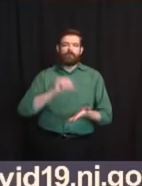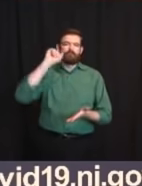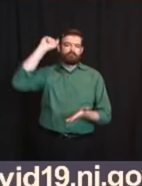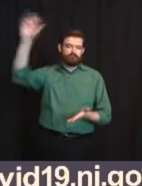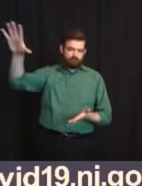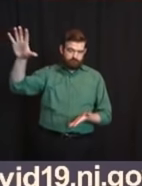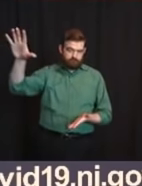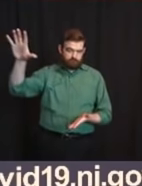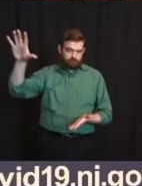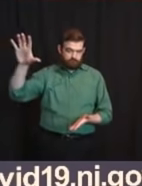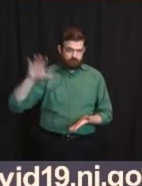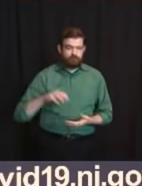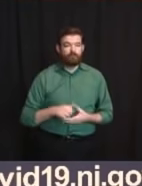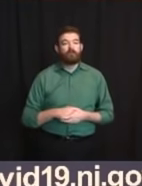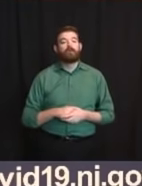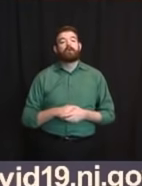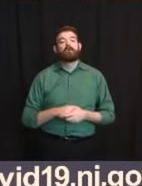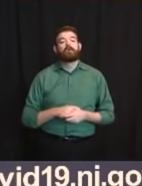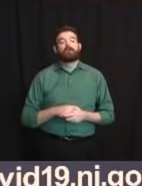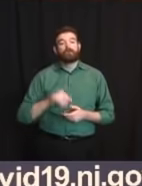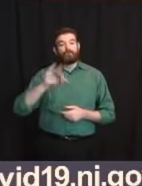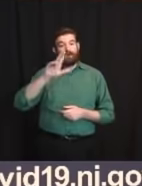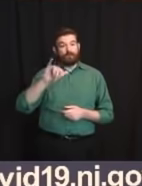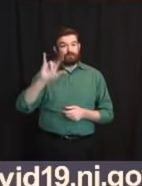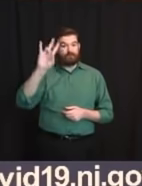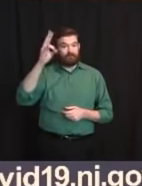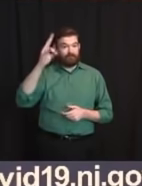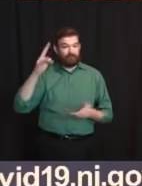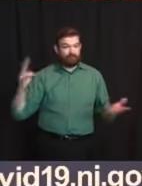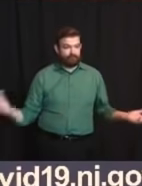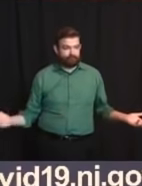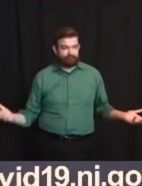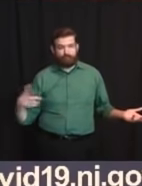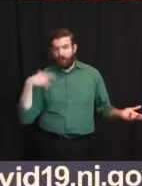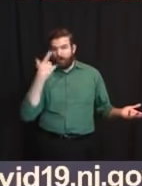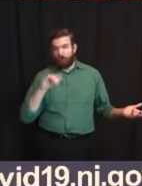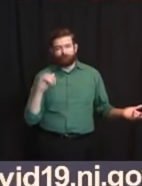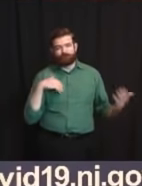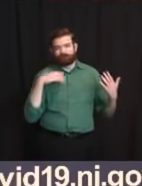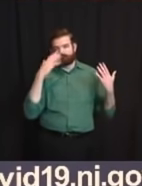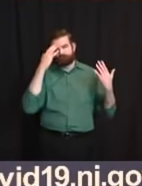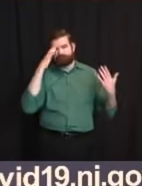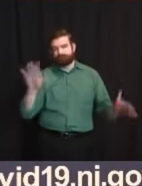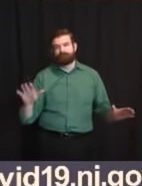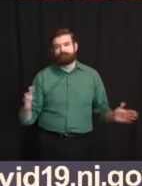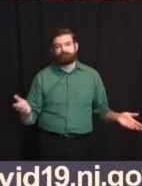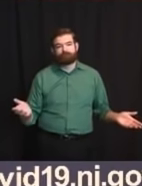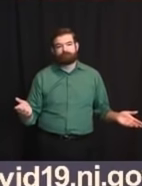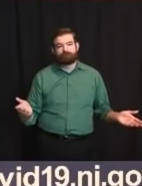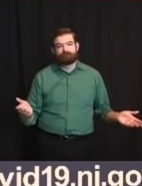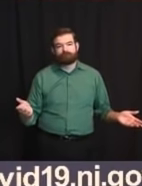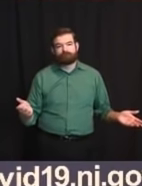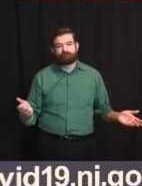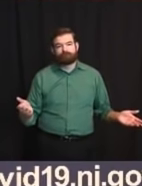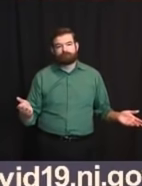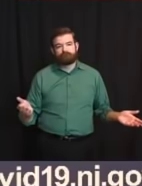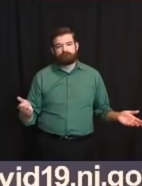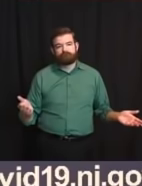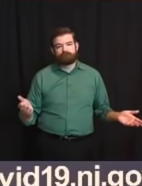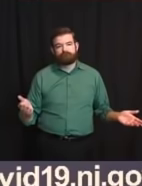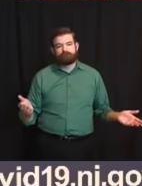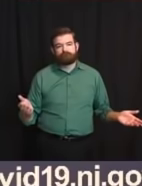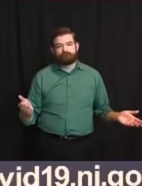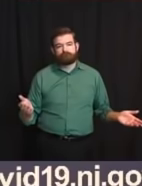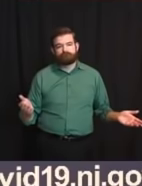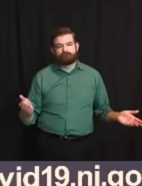look like on July 7th. And we also want to have some place where you could physically go to vote, assuming that we're in an environment that